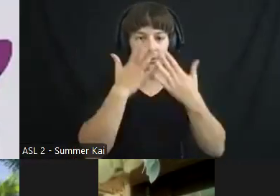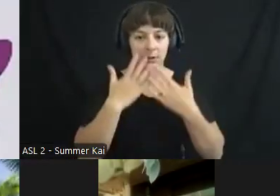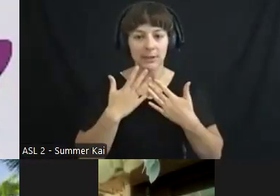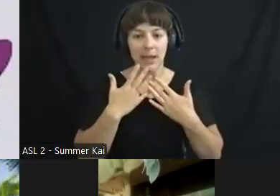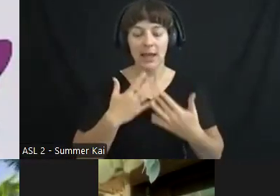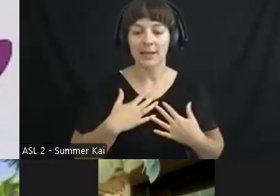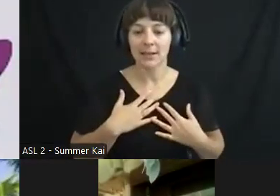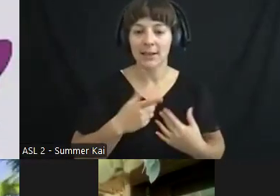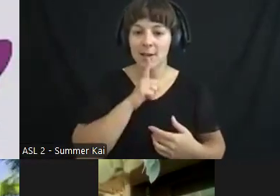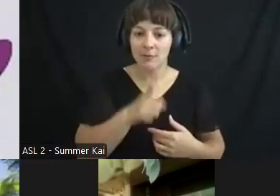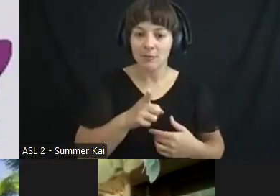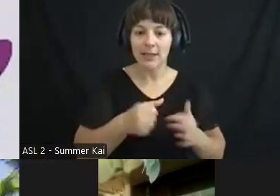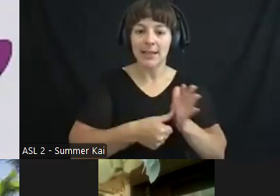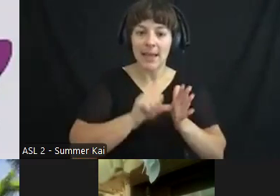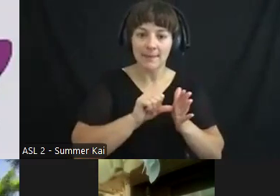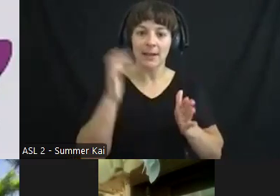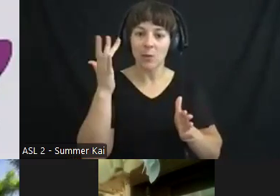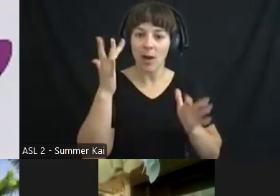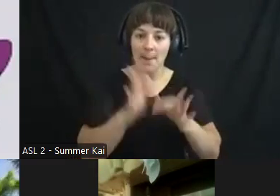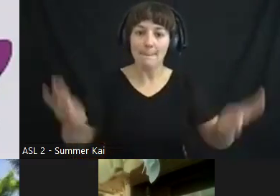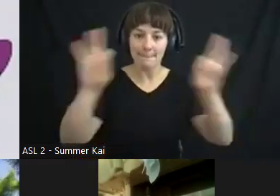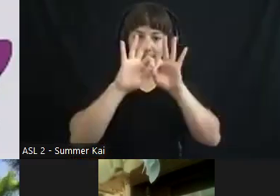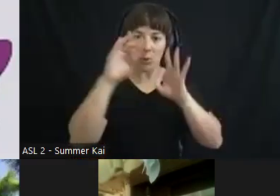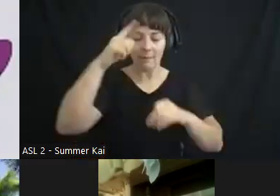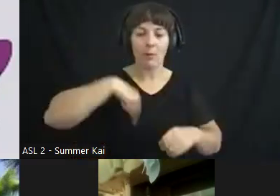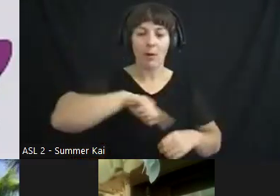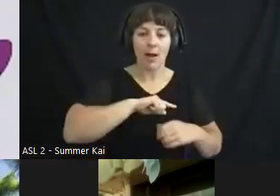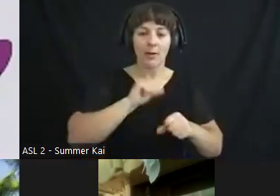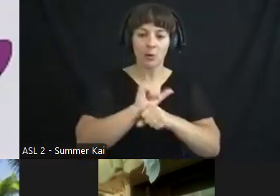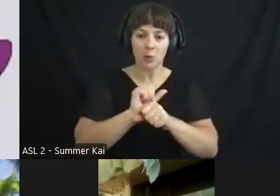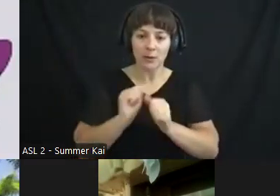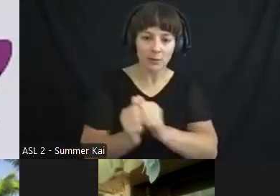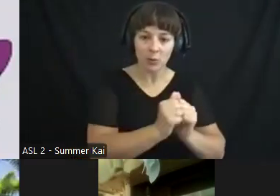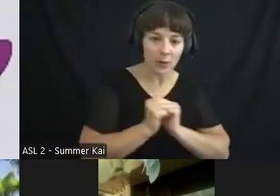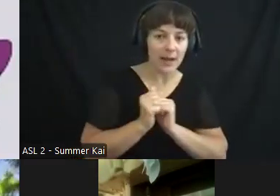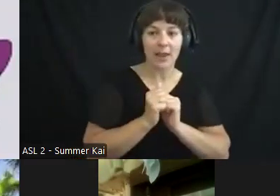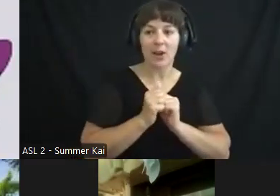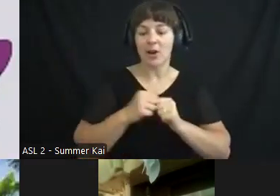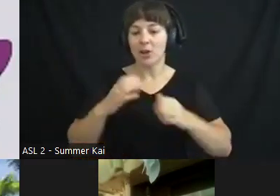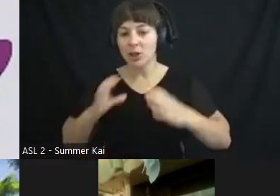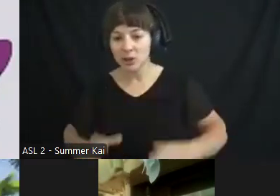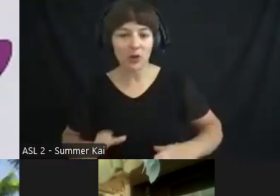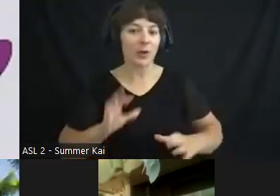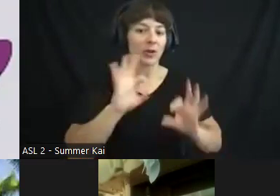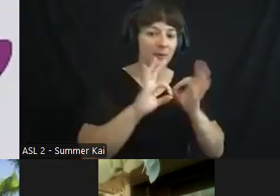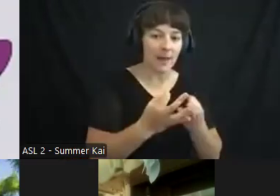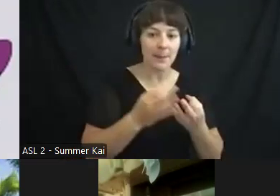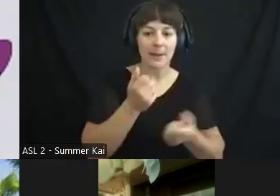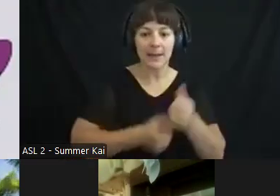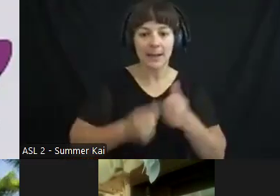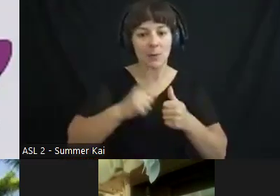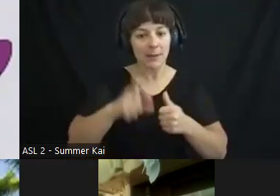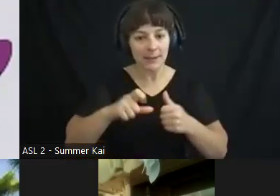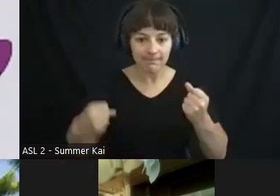to why it is so important for us to come together, agency come together with consumers and family members, because we need each